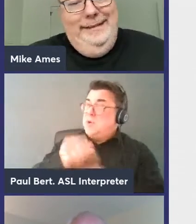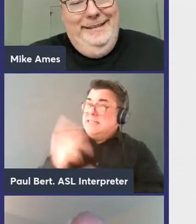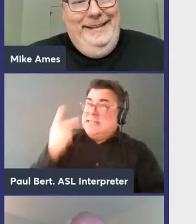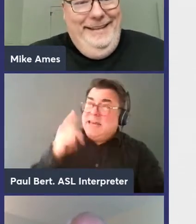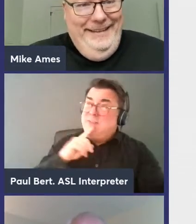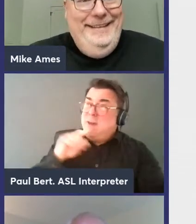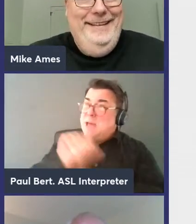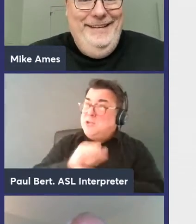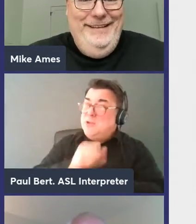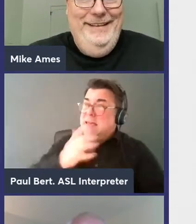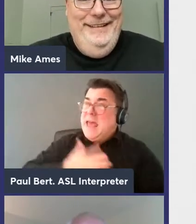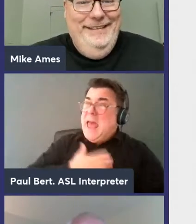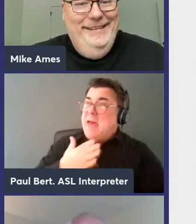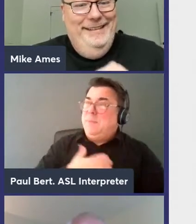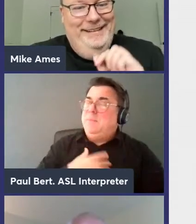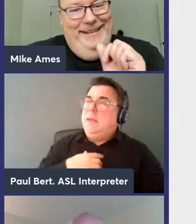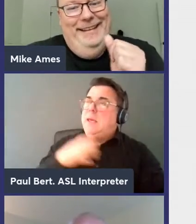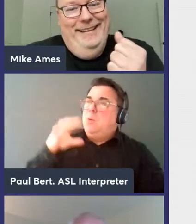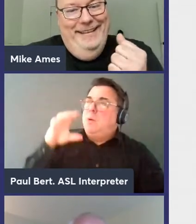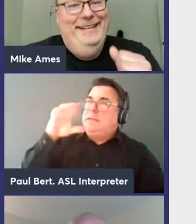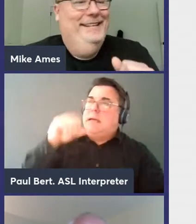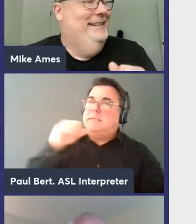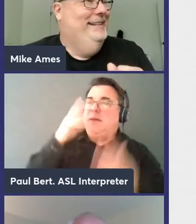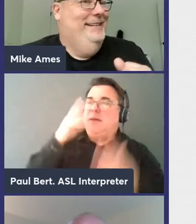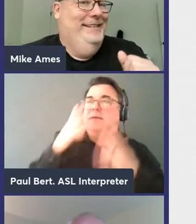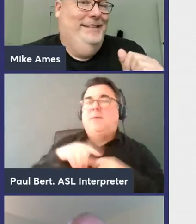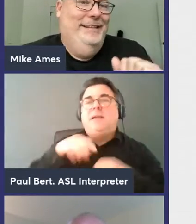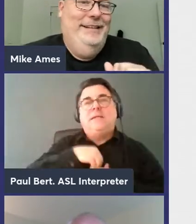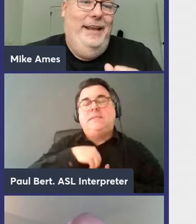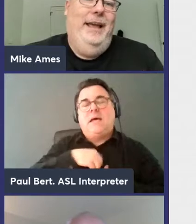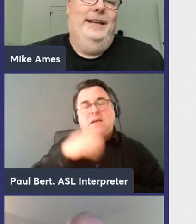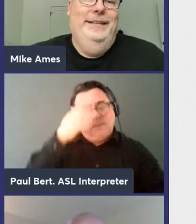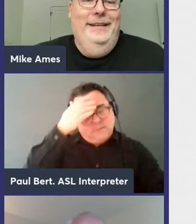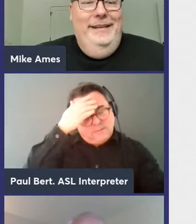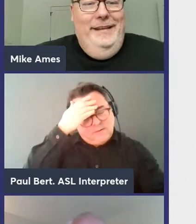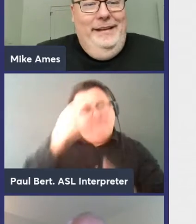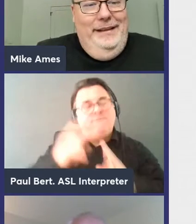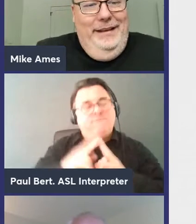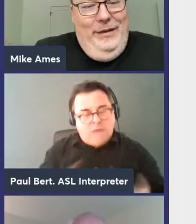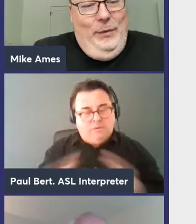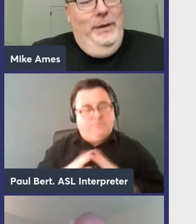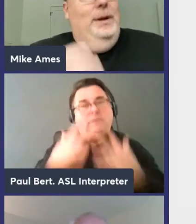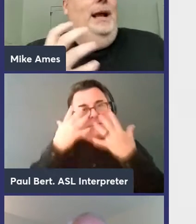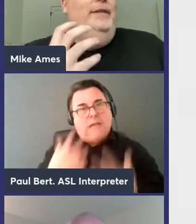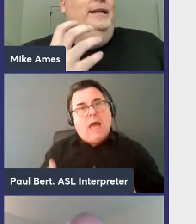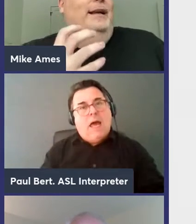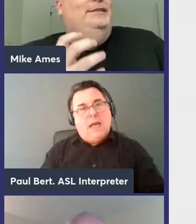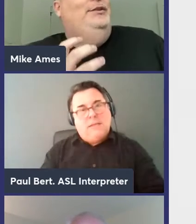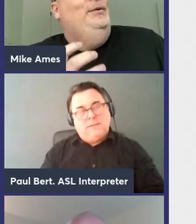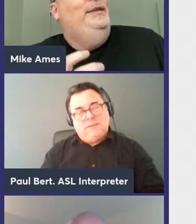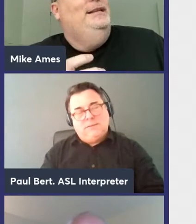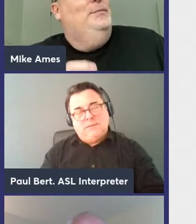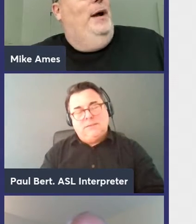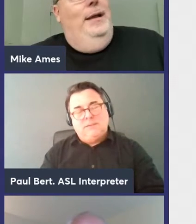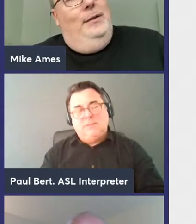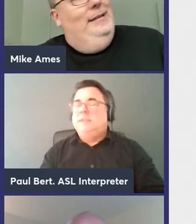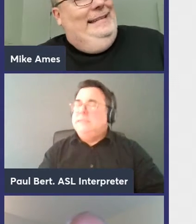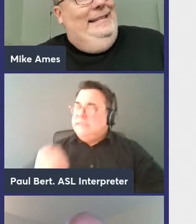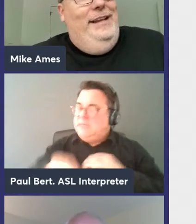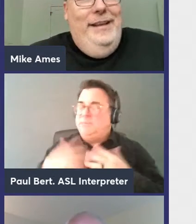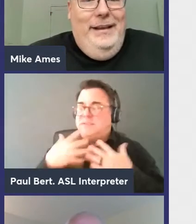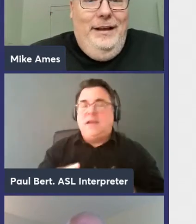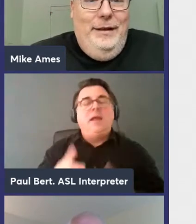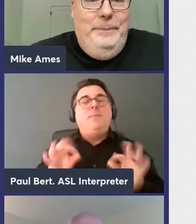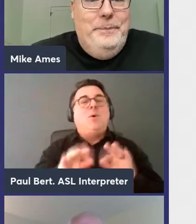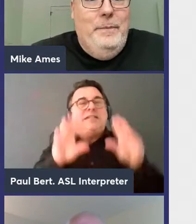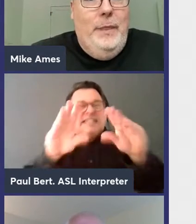I think it might guess that I'm not sad, but deep down, Yeah. you know, You want to have that there's a nice sadness toothy smile. down